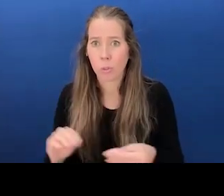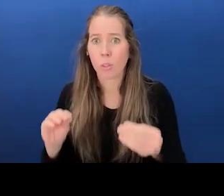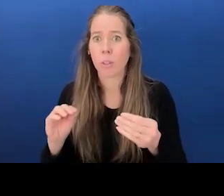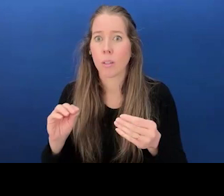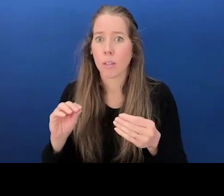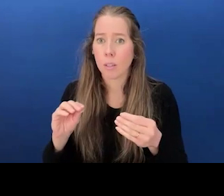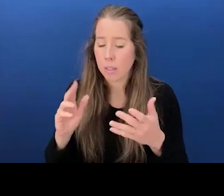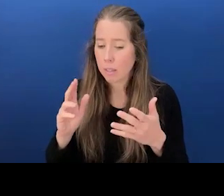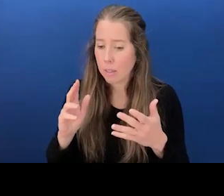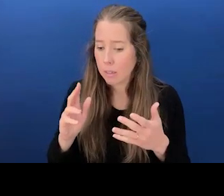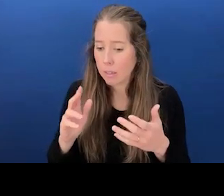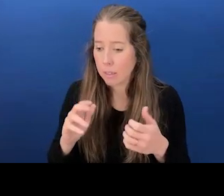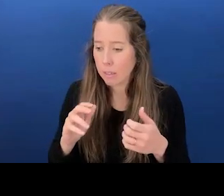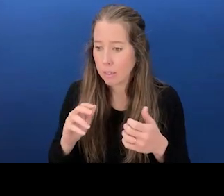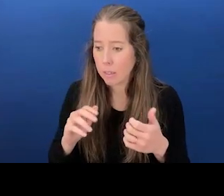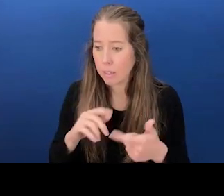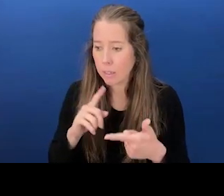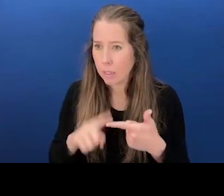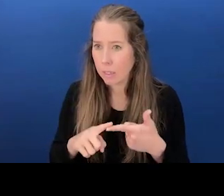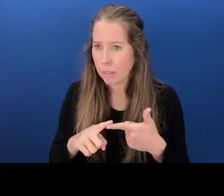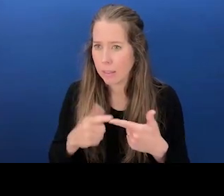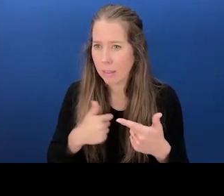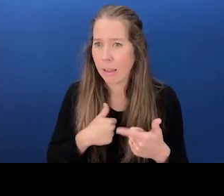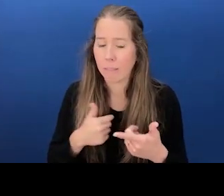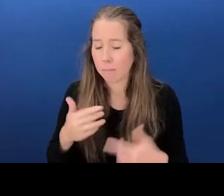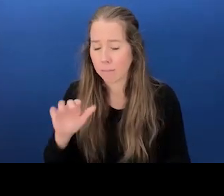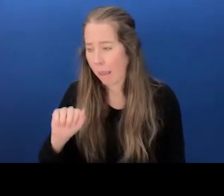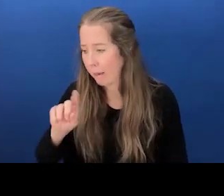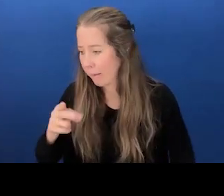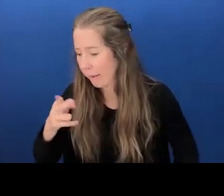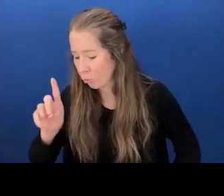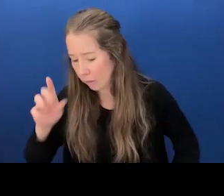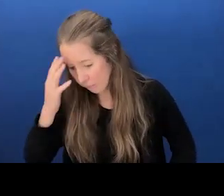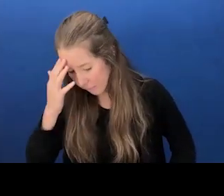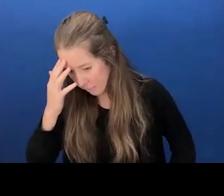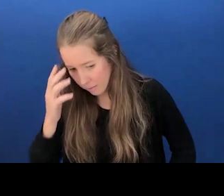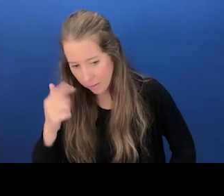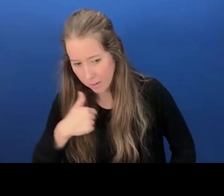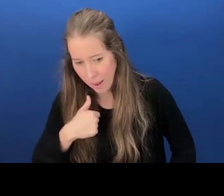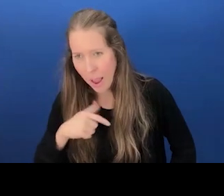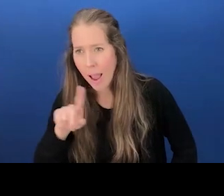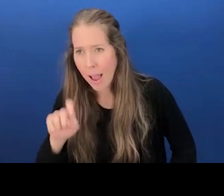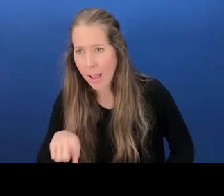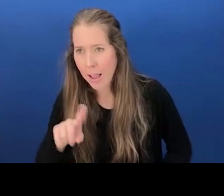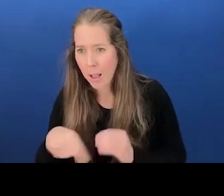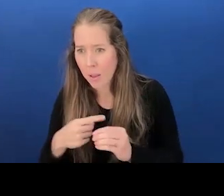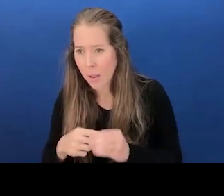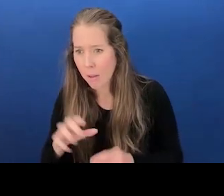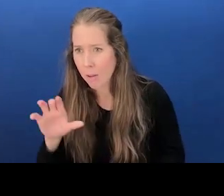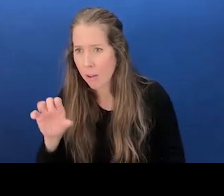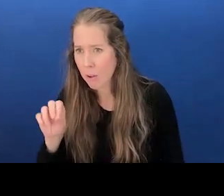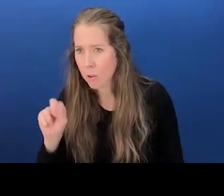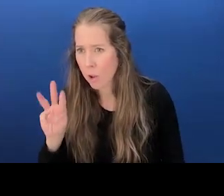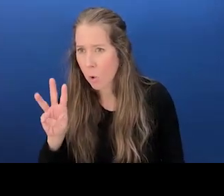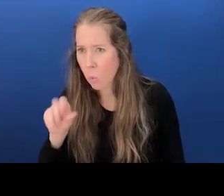and relate to it. But then I got a little ADHD and I asked it about Conway's Game of Life.